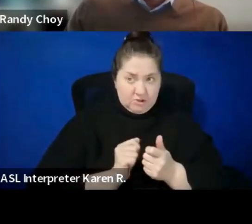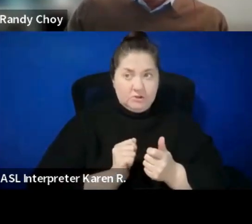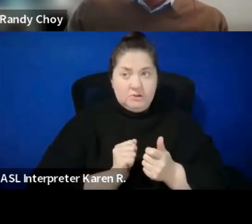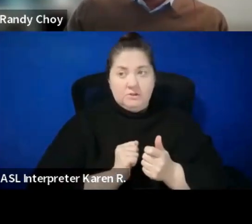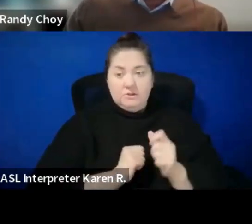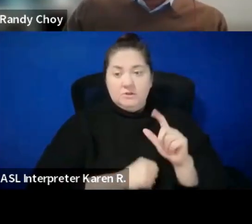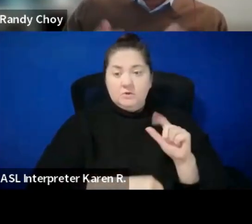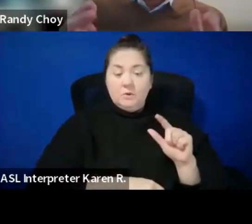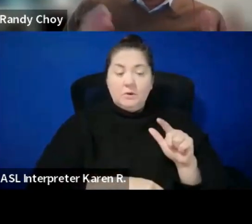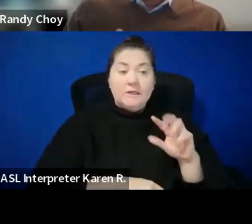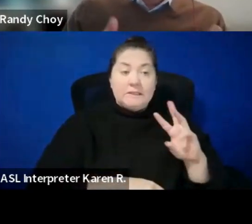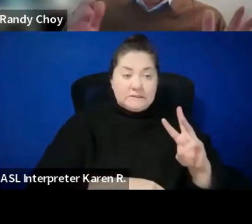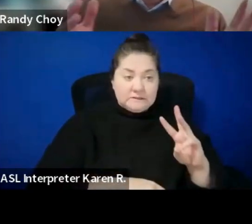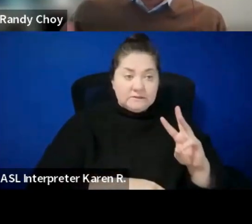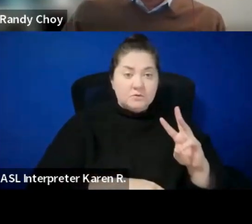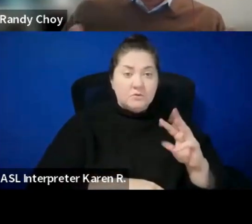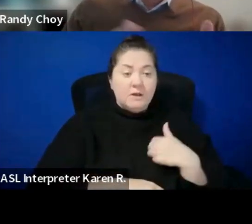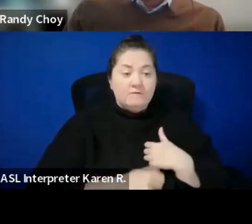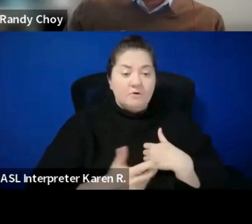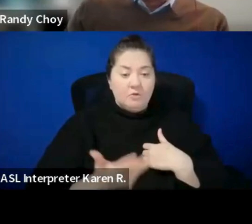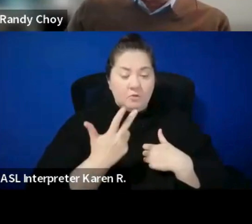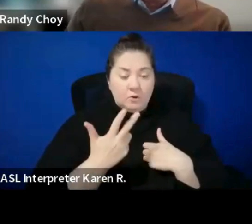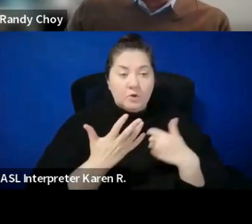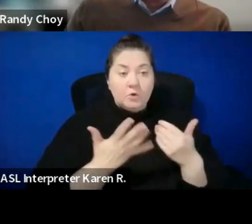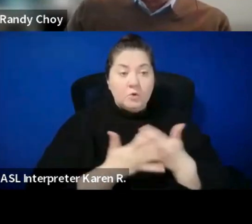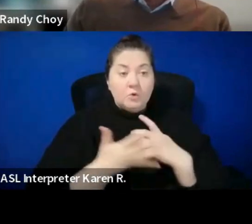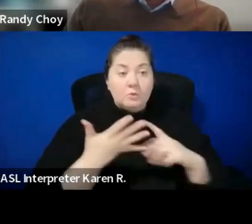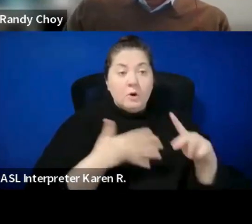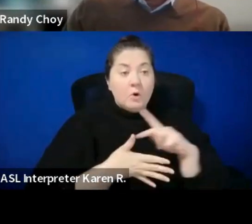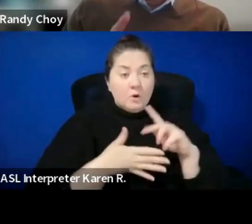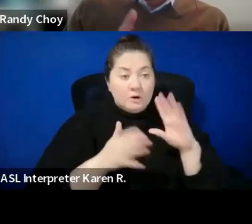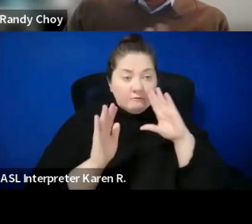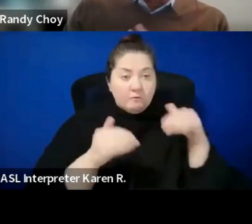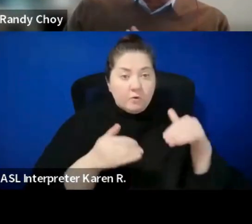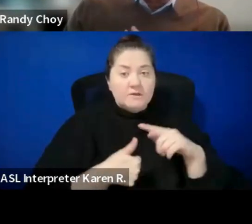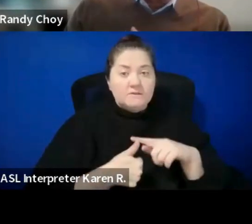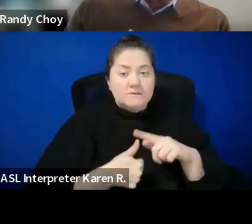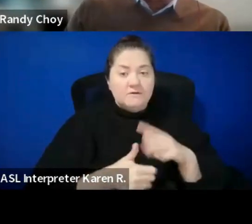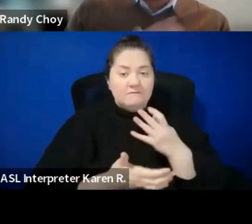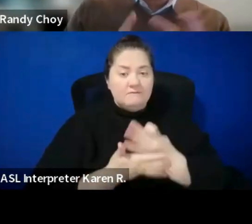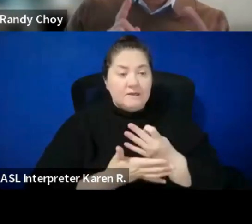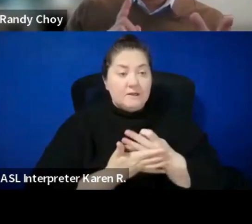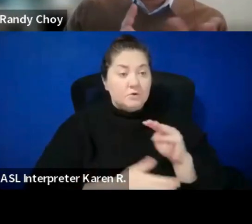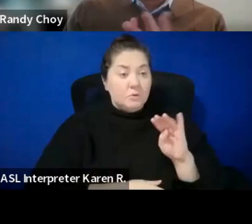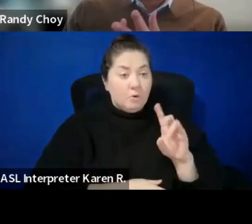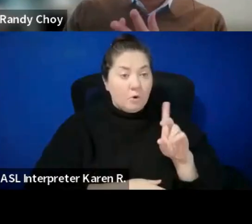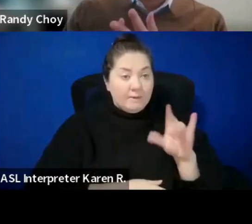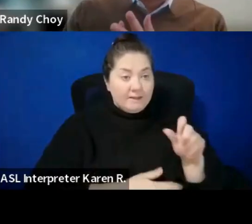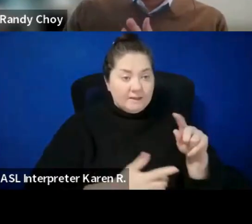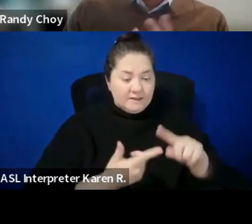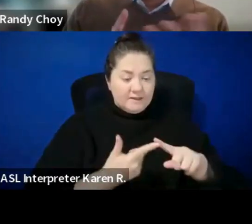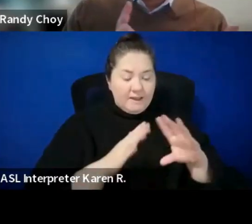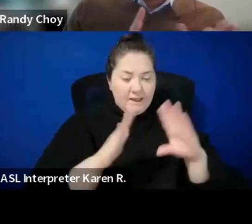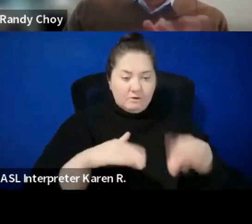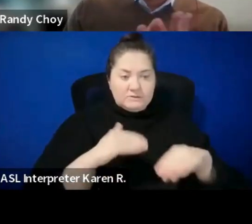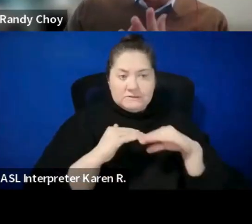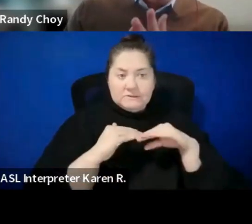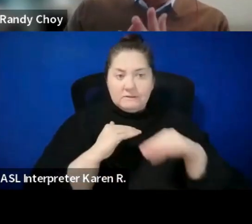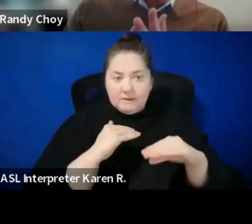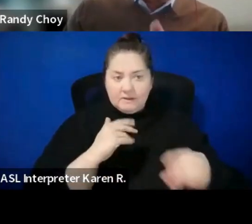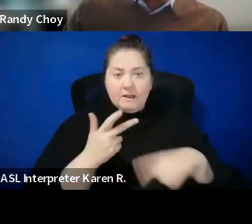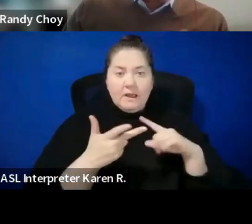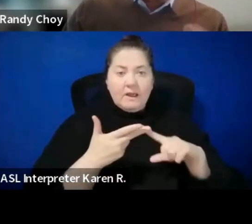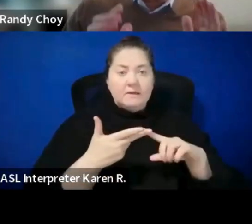in 2026, we have 3 new priority focus areas: financial mobility, housing stability, and